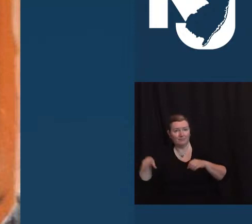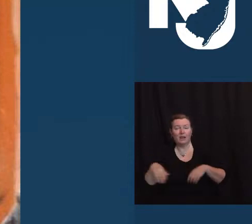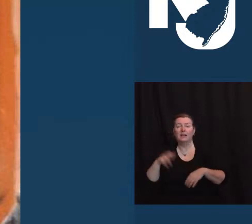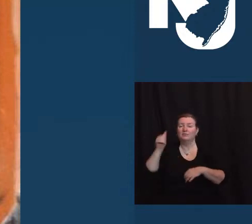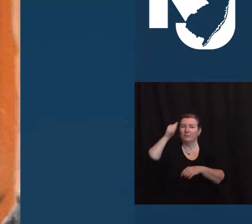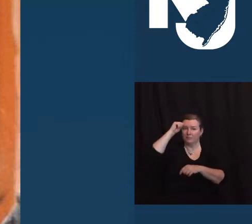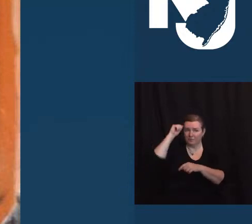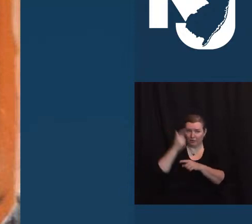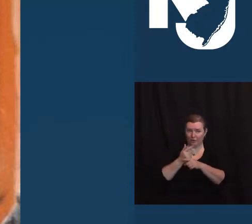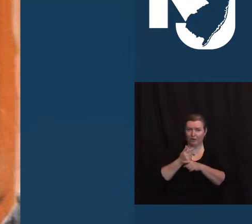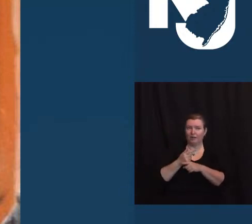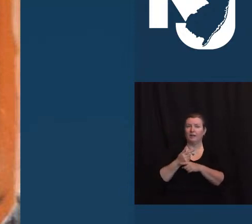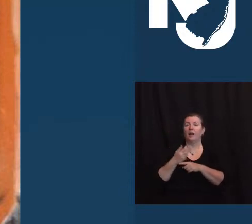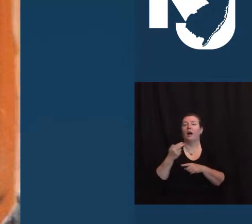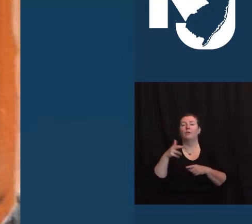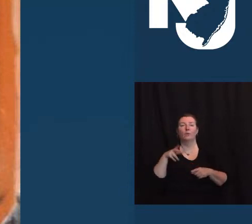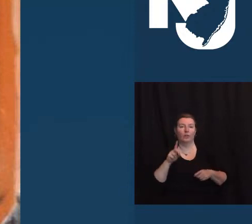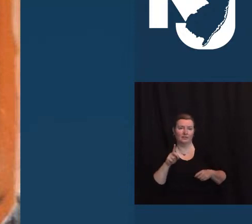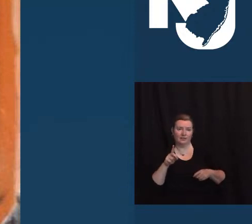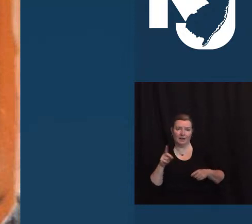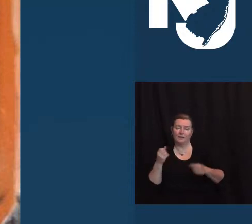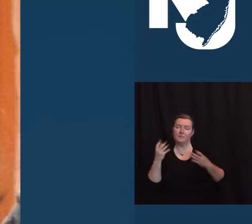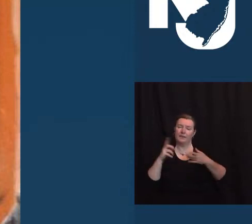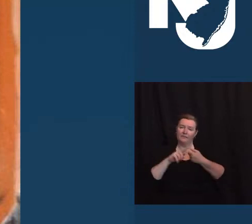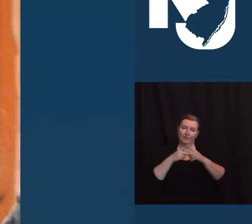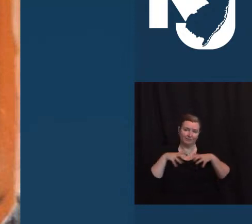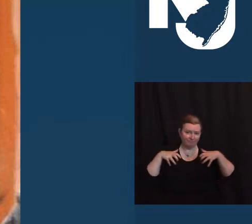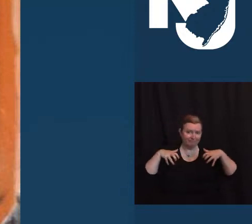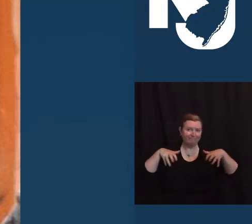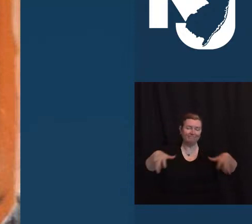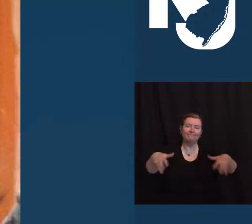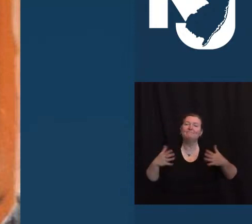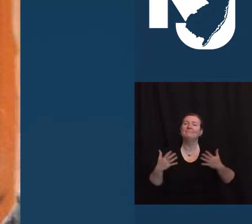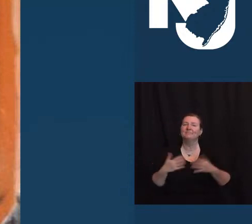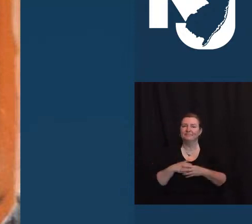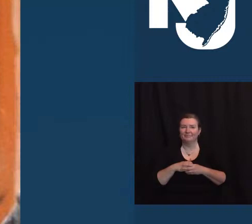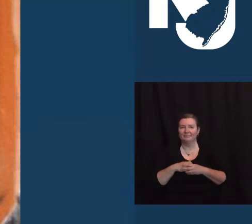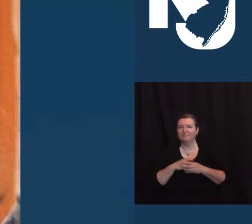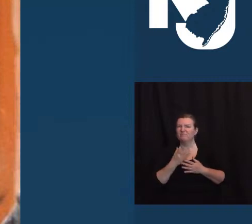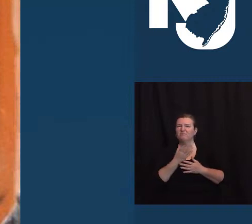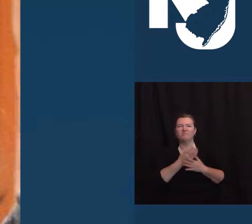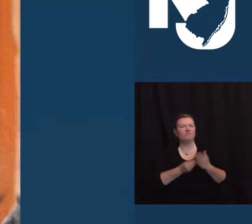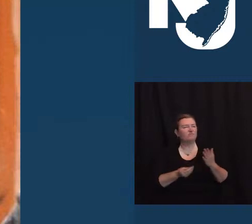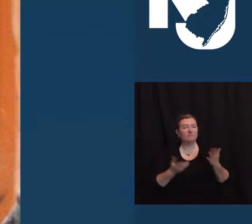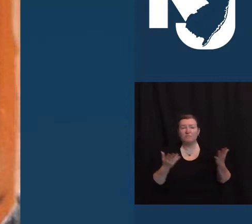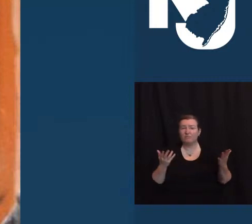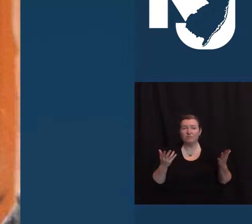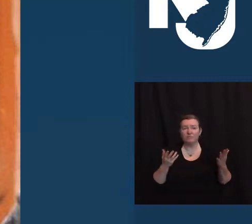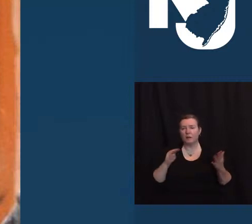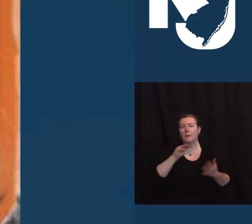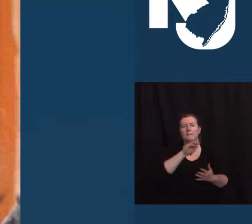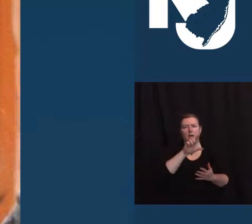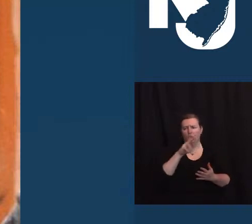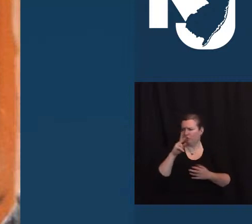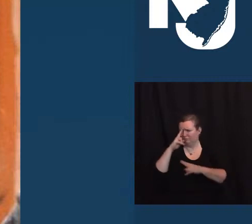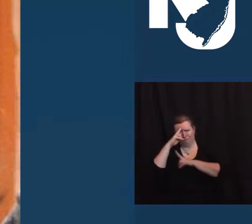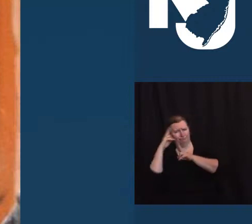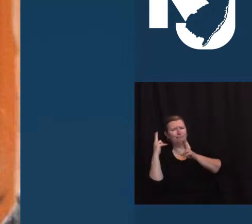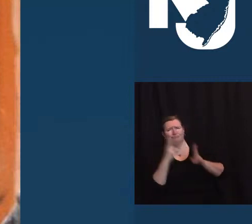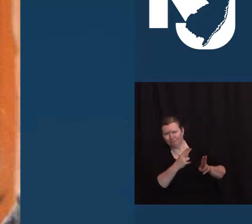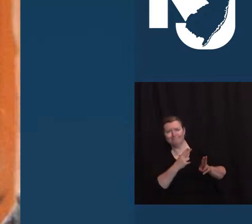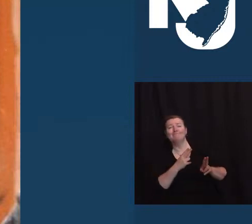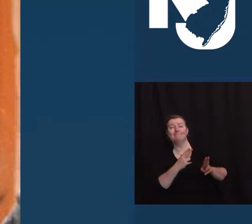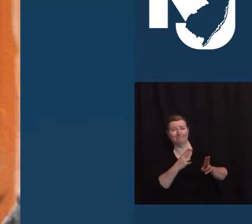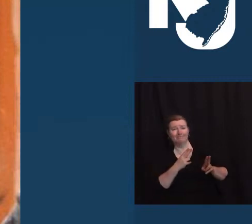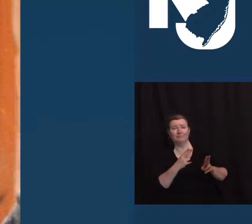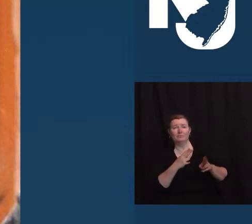relatives and dear friends. Upon her passing, the MLK Association remembered Patricia as its, quote, moral